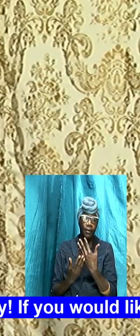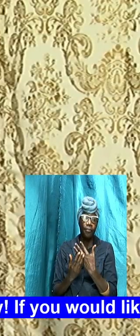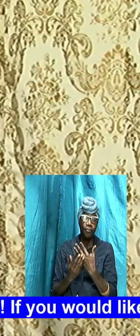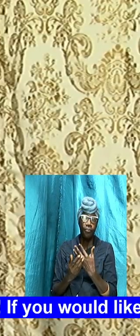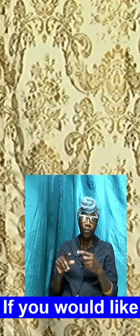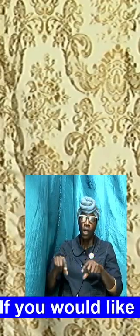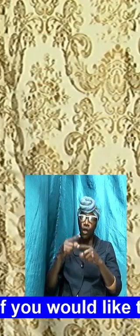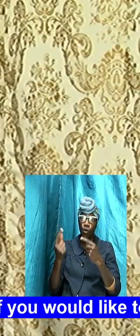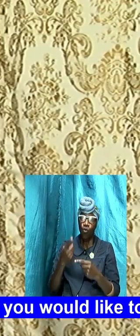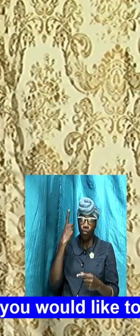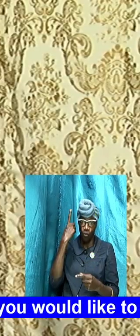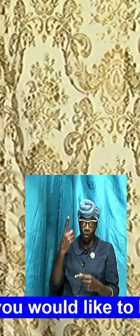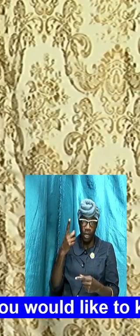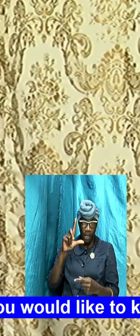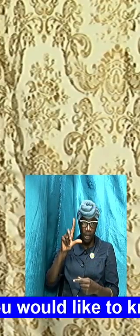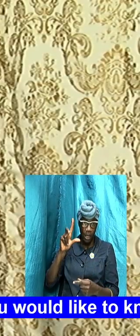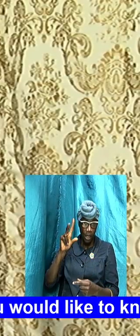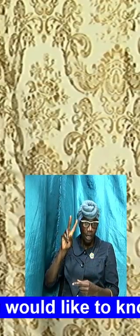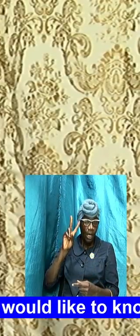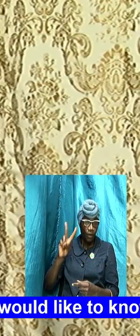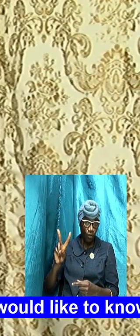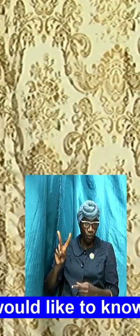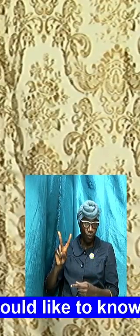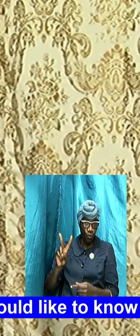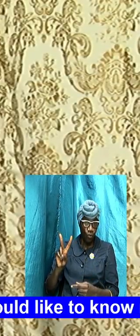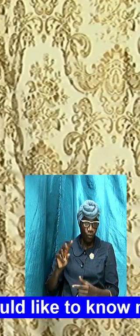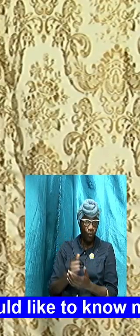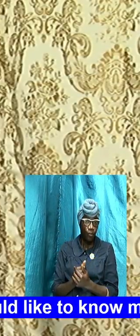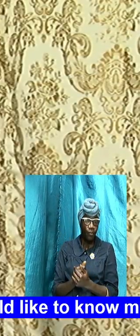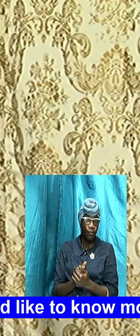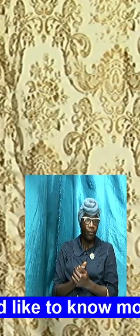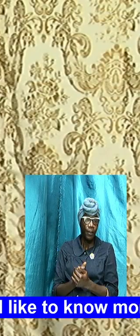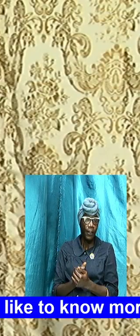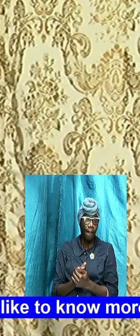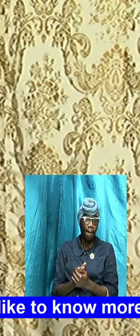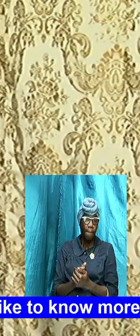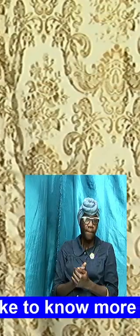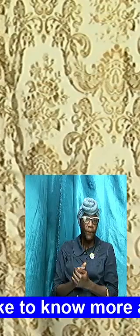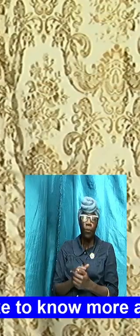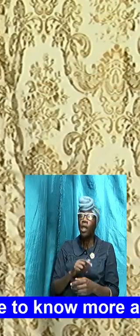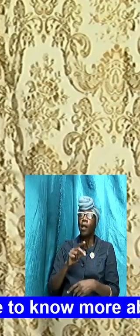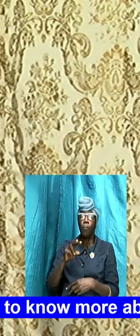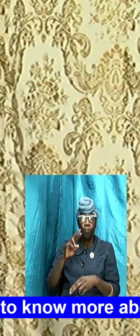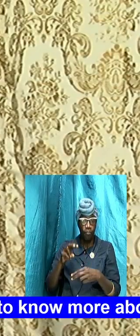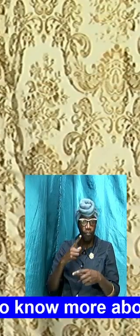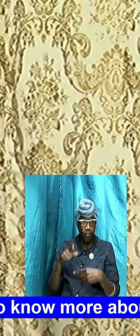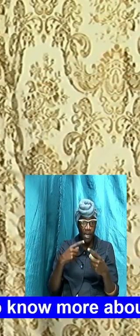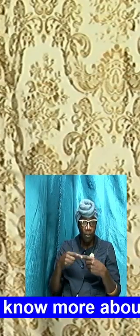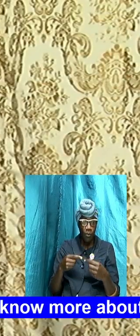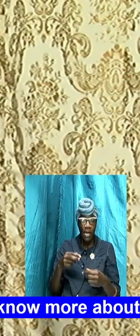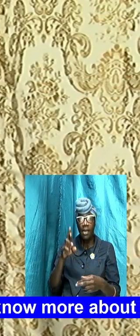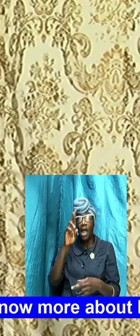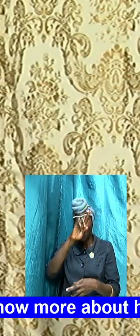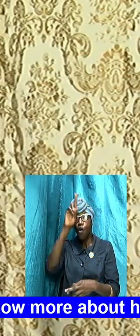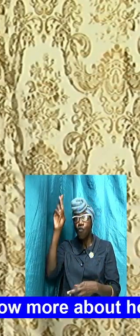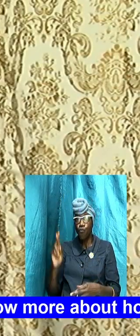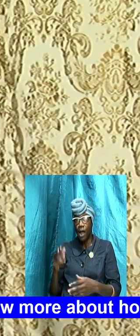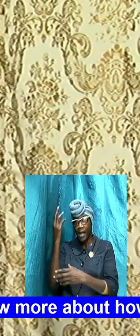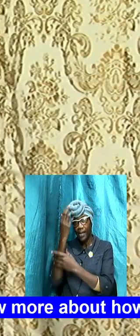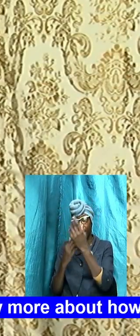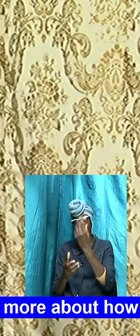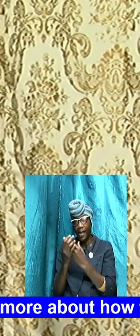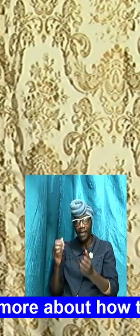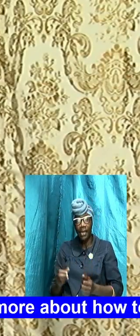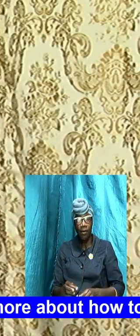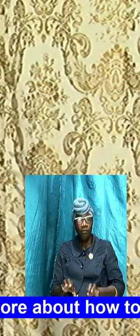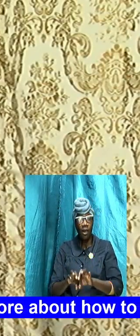amen, persons who are born that month can come out, but all the persons who are eligible for the right hand will be out. Amen. And on the 29th, the